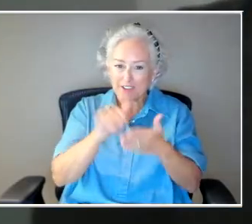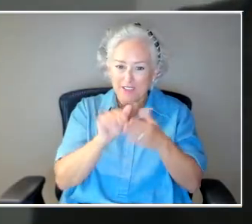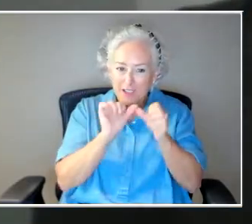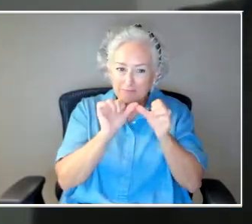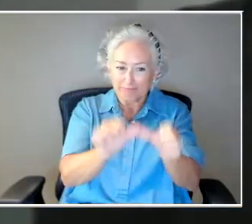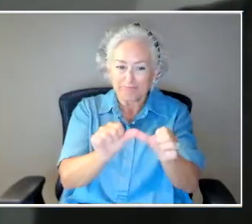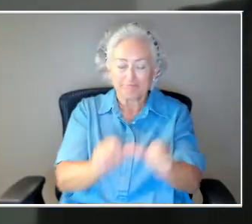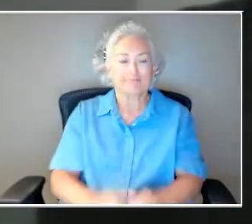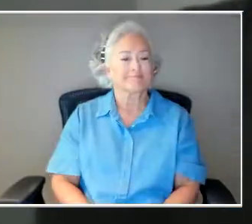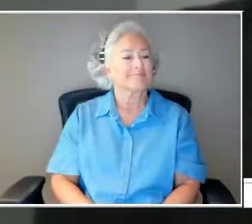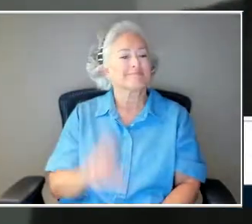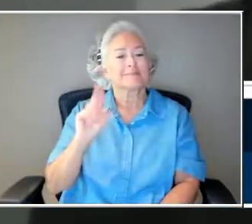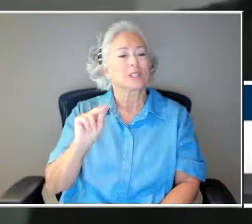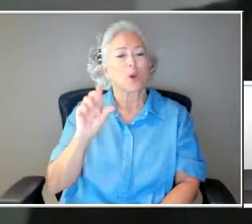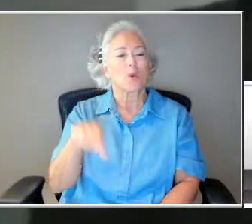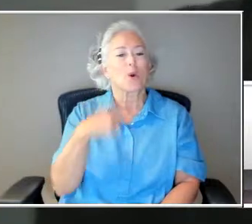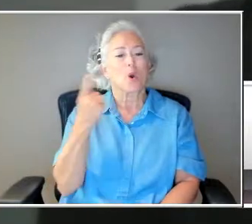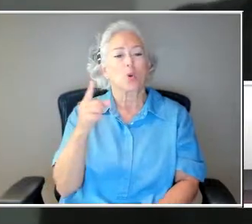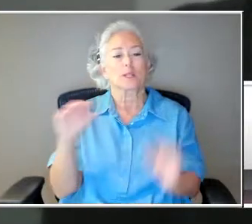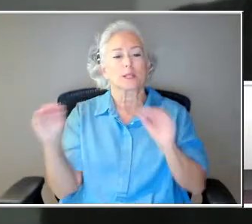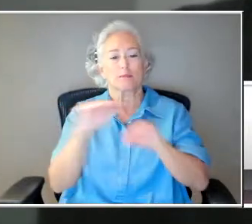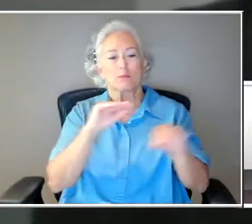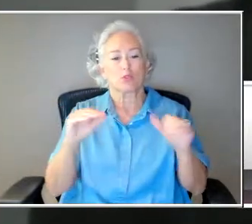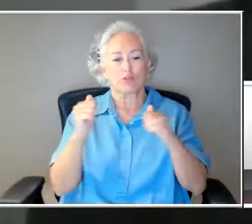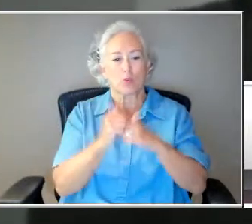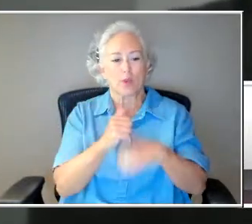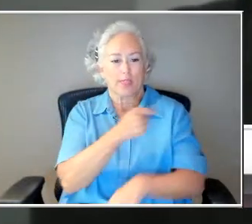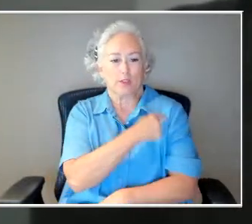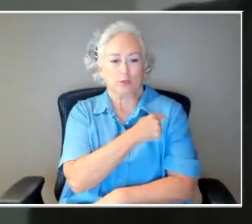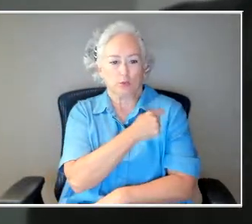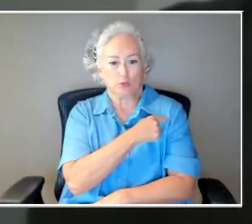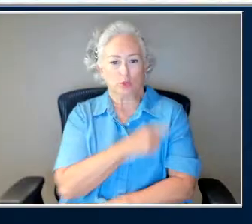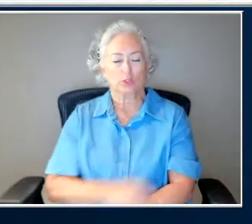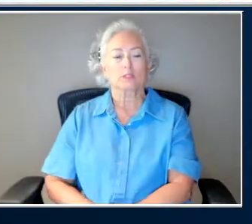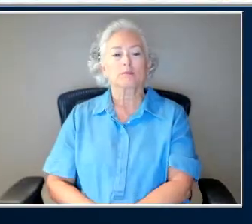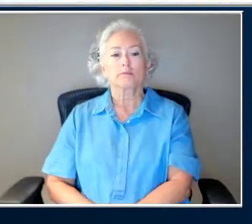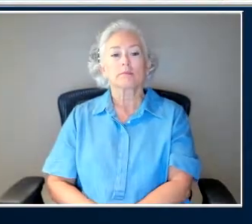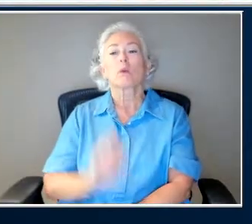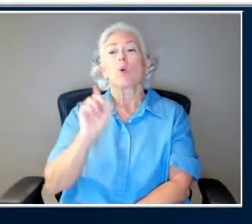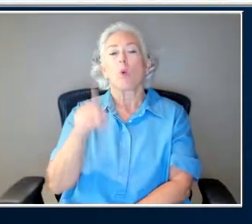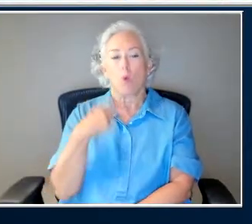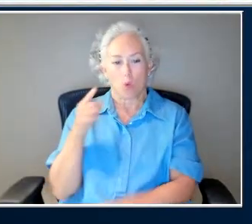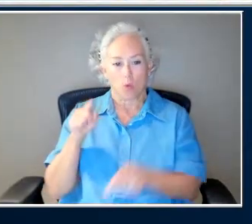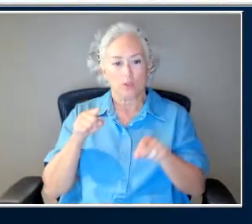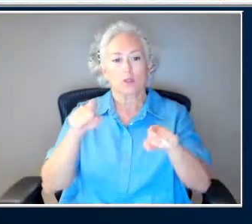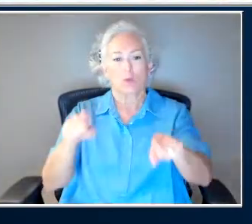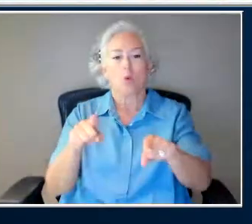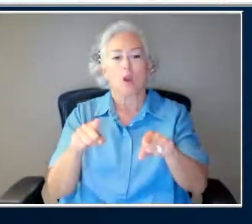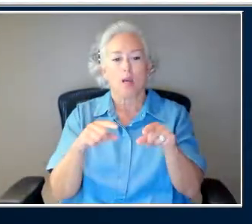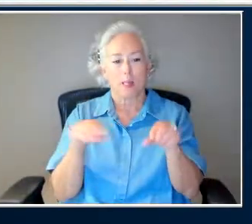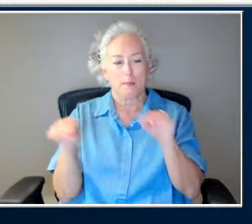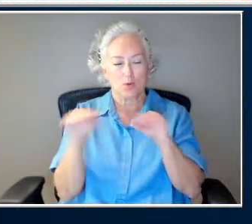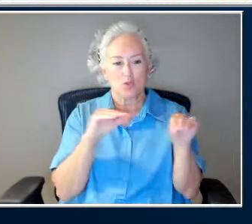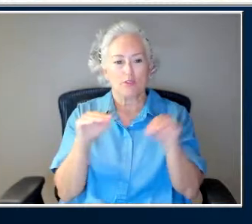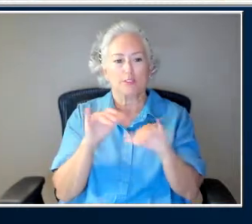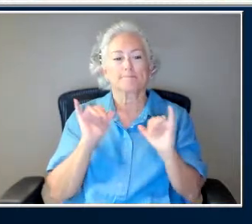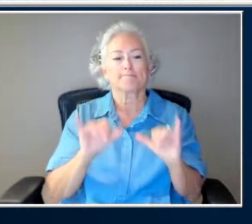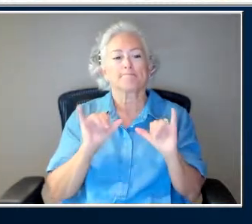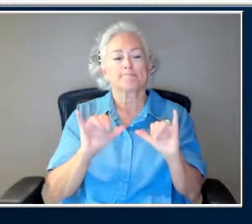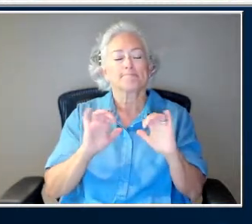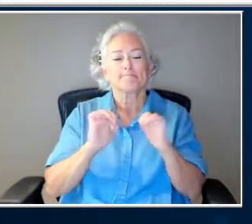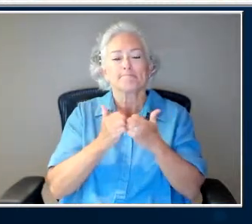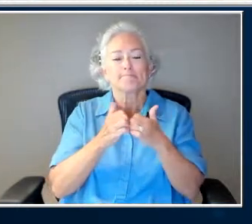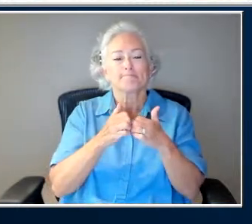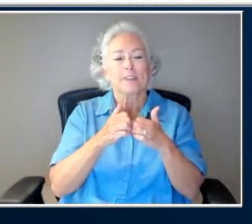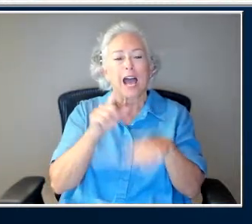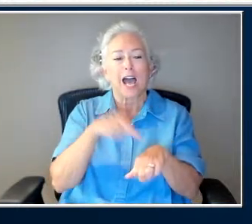No, it was only when I did movement with the shoulder. Only when it moved. So how long was it until you said